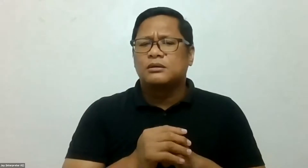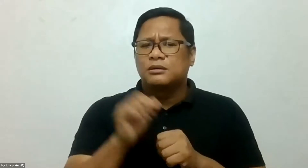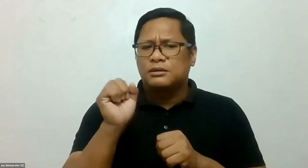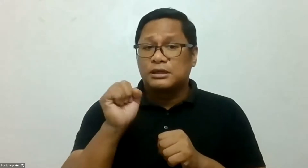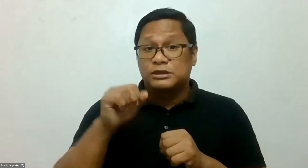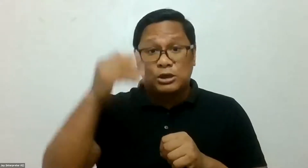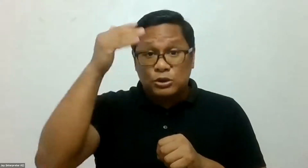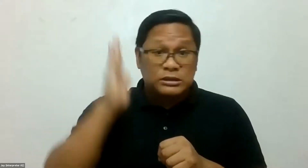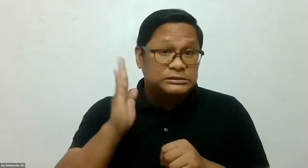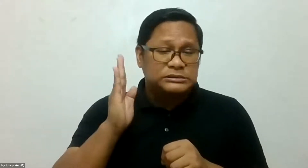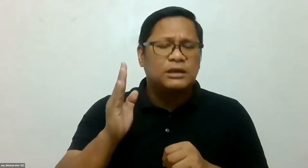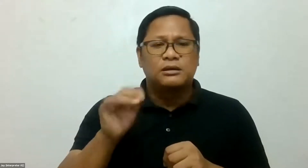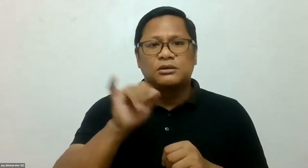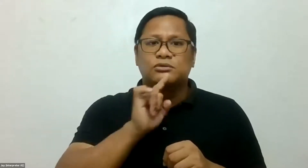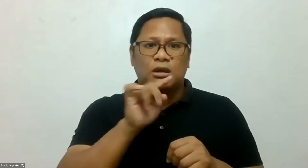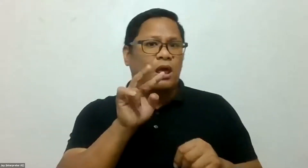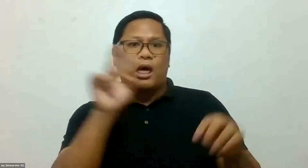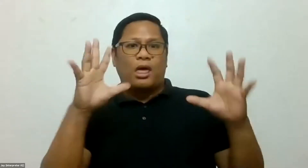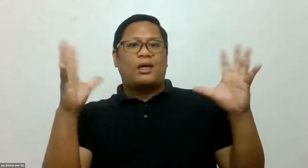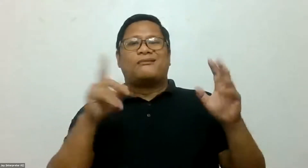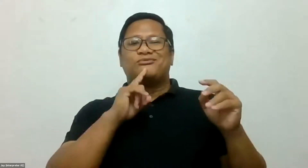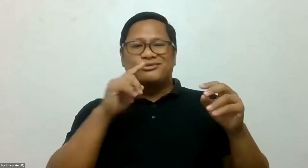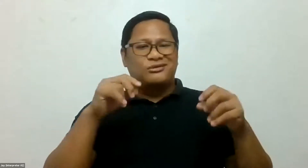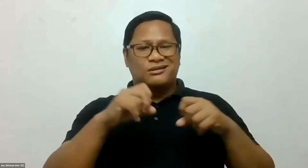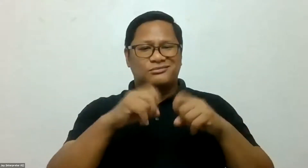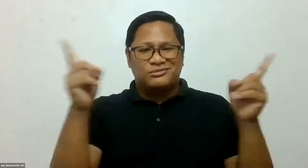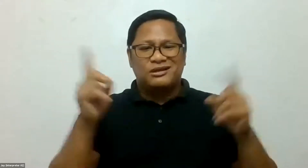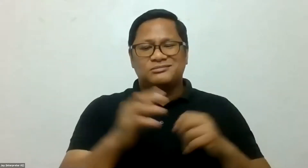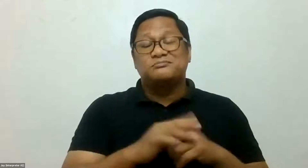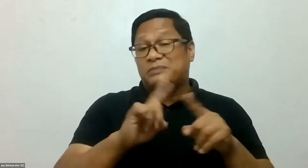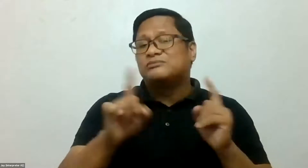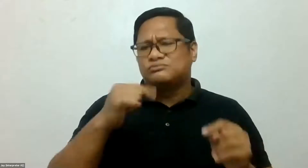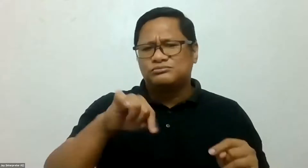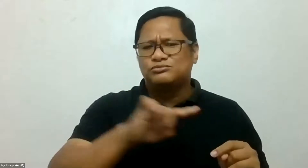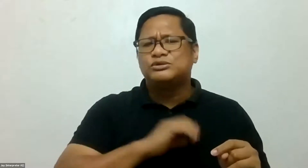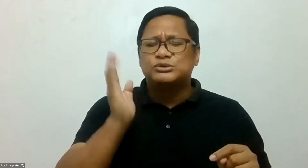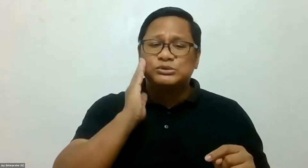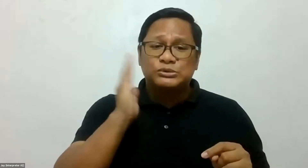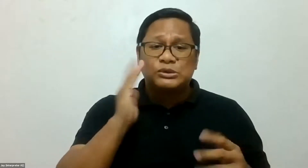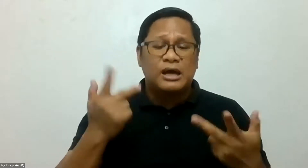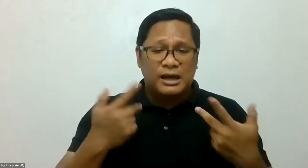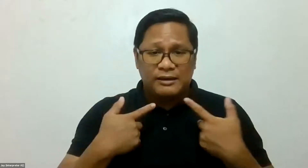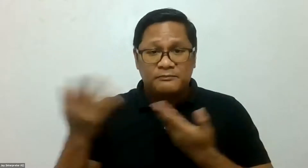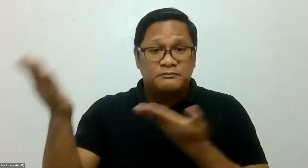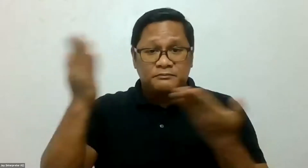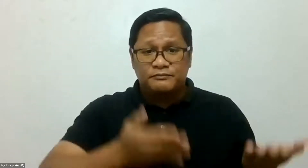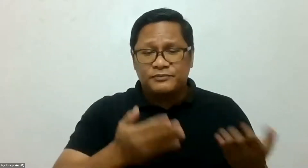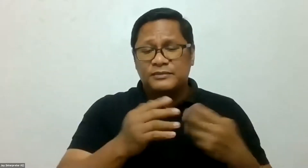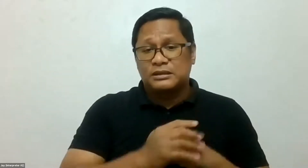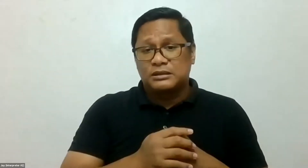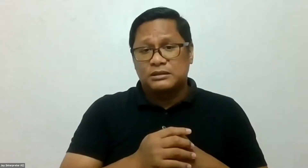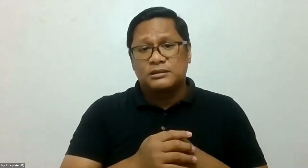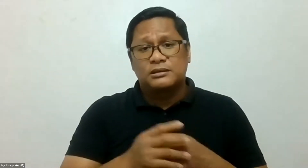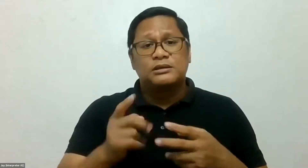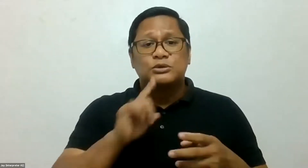mentioned, nakakalula pero nakakatuwa pati. Okay. So as we all know, COVID has brought a lot of things. It has really put